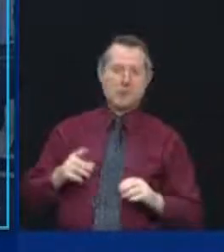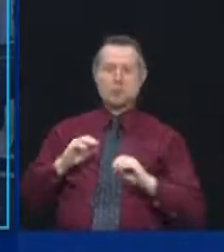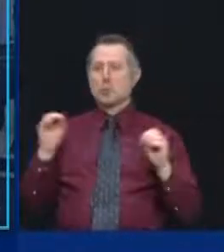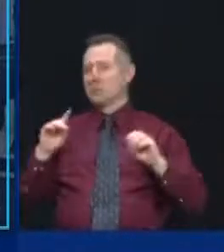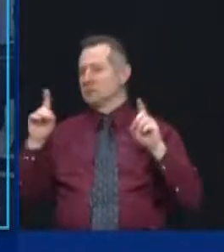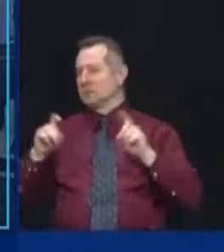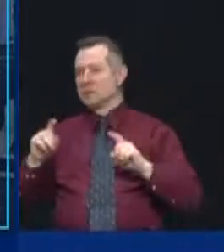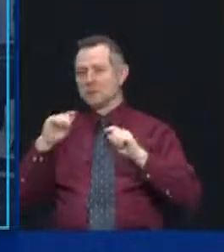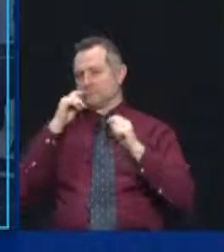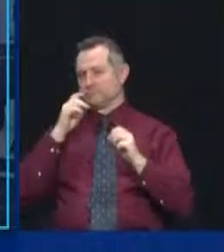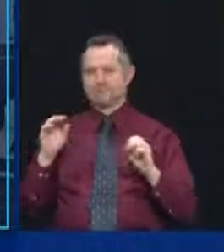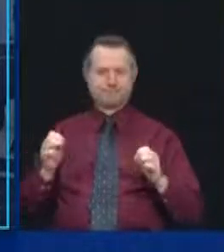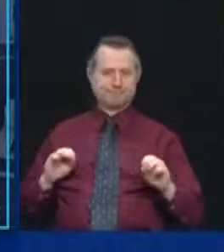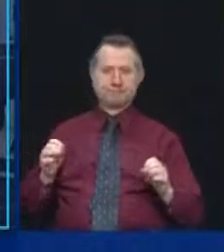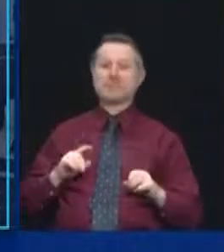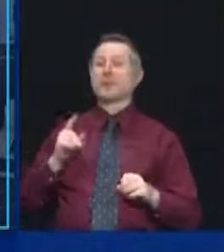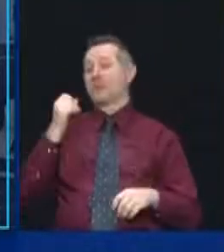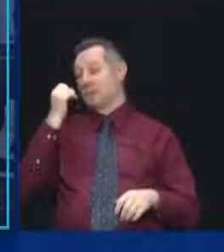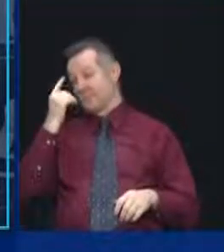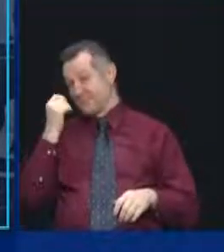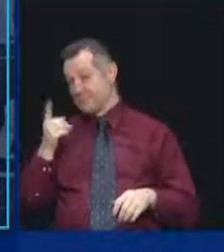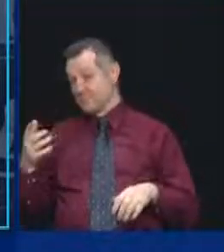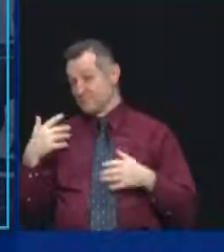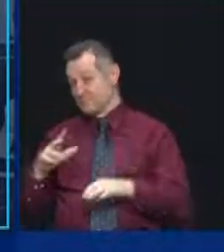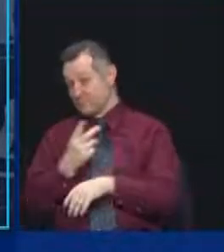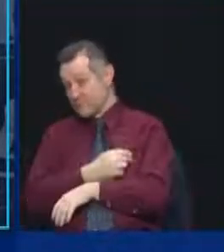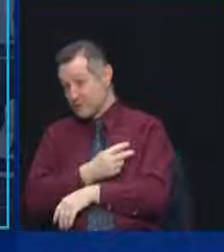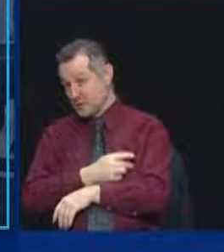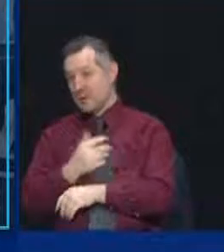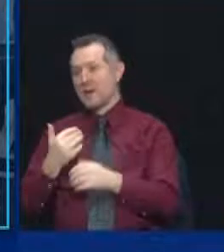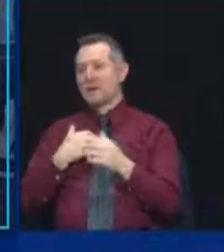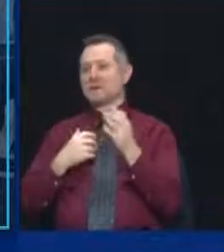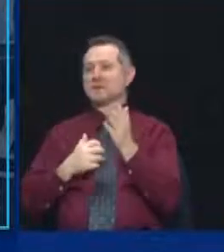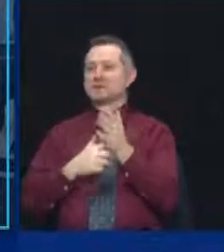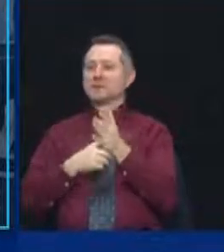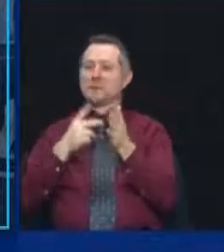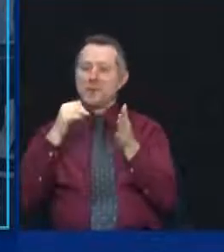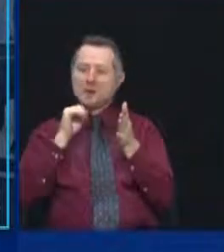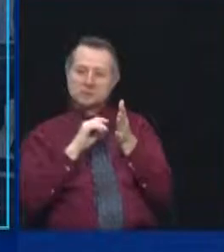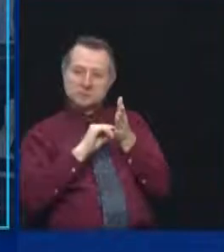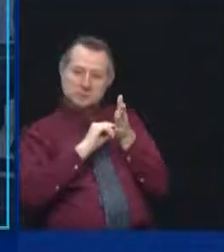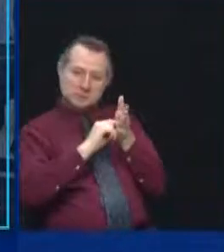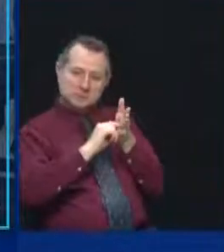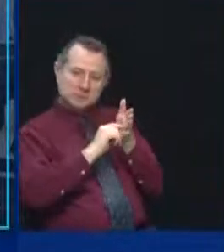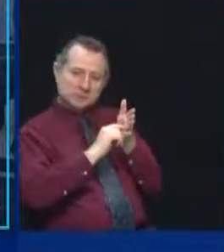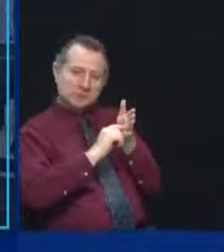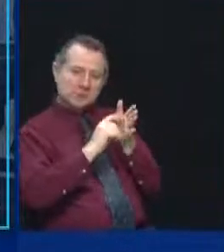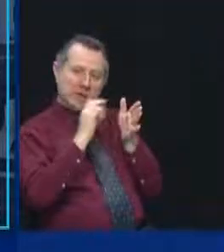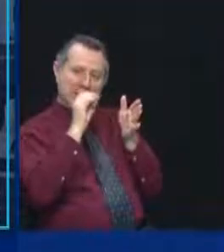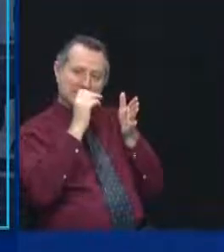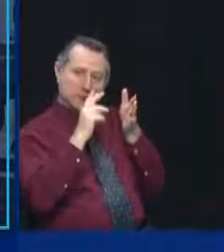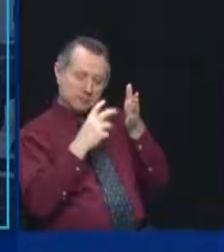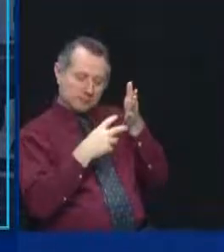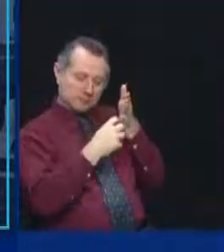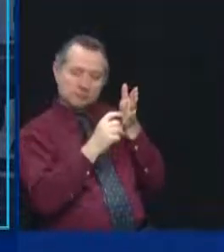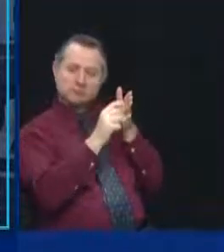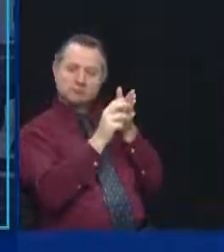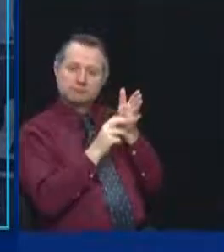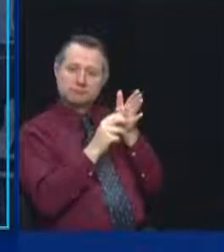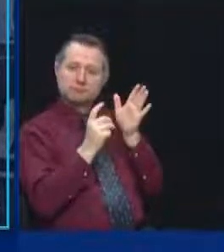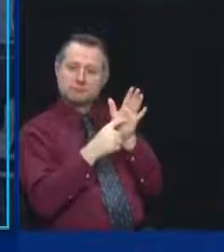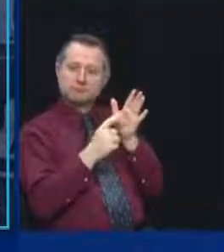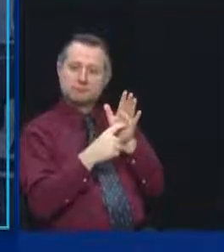you're vaccinated, you have the Excelsior Pass, you have proof of vaccination, and that